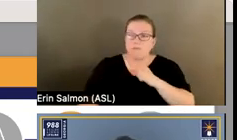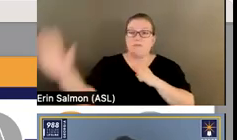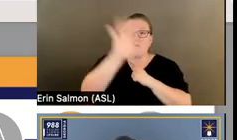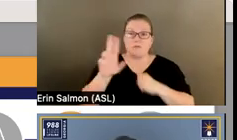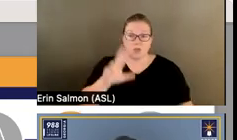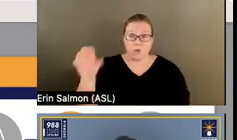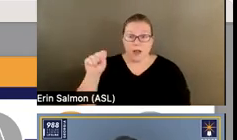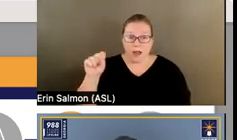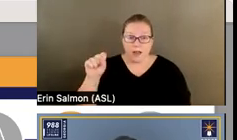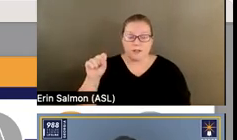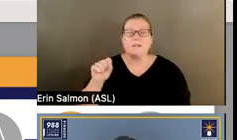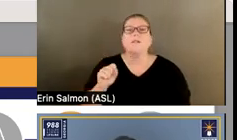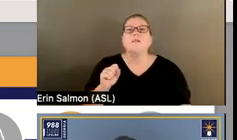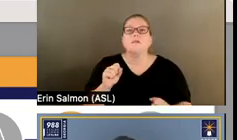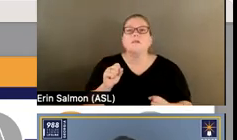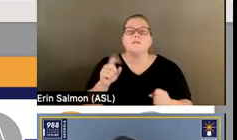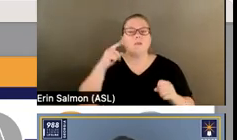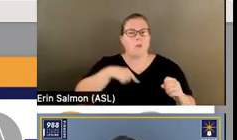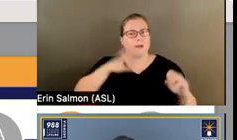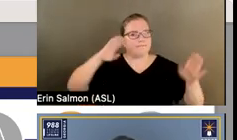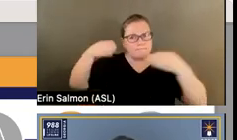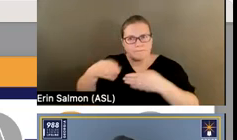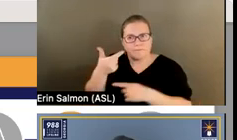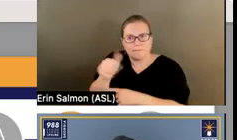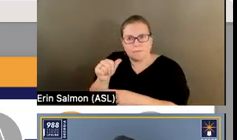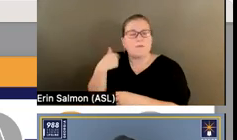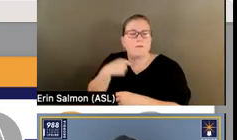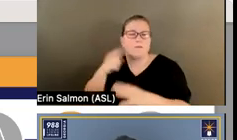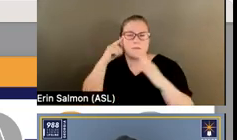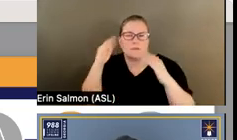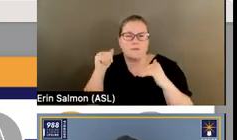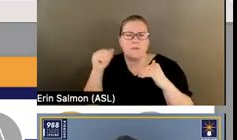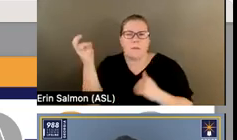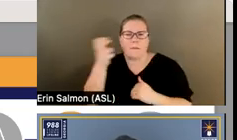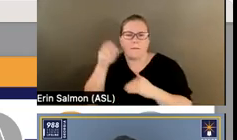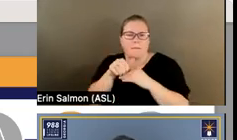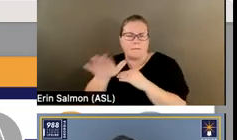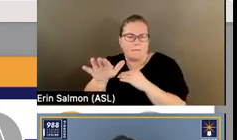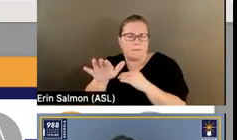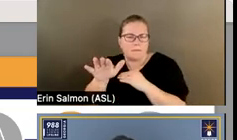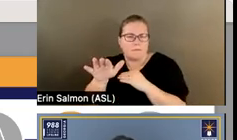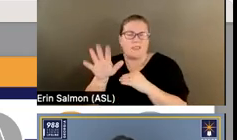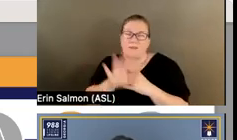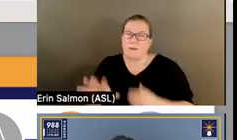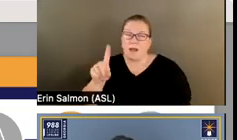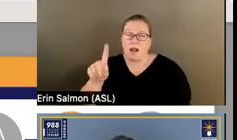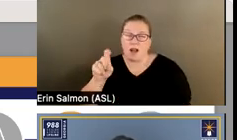they gave for Georgia, we could expect an increase of mobile crisis dispatches of up to 176%